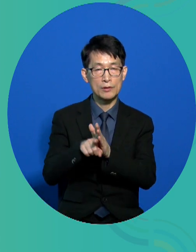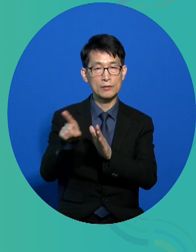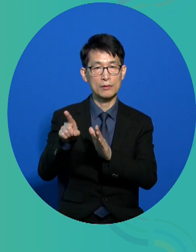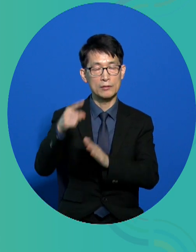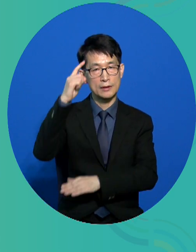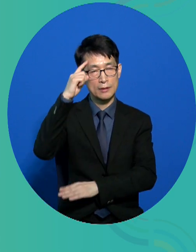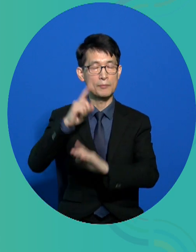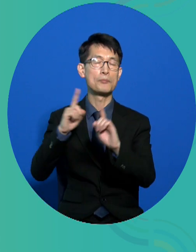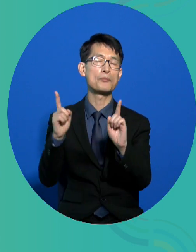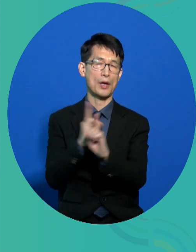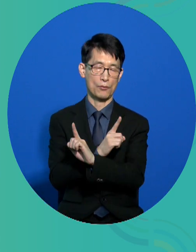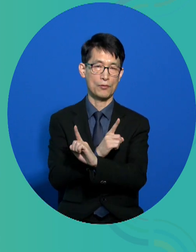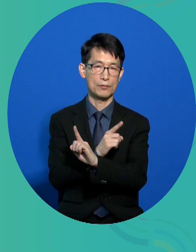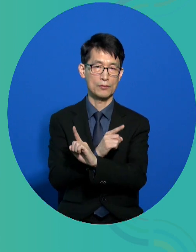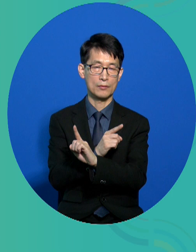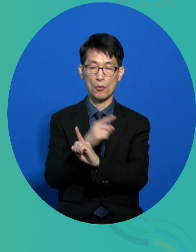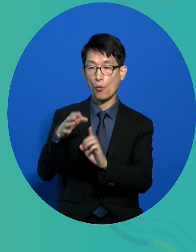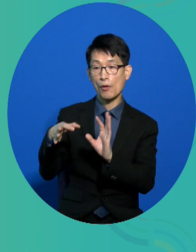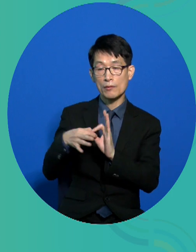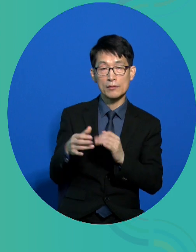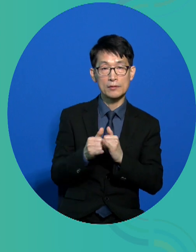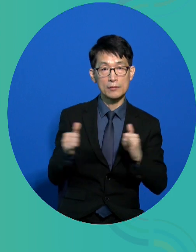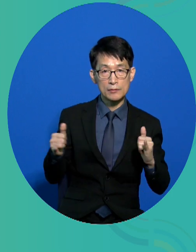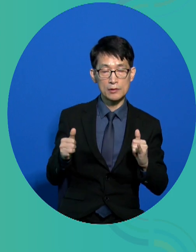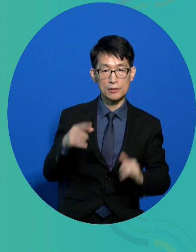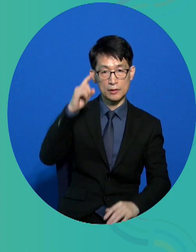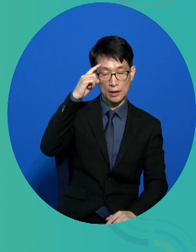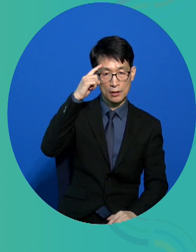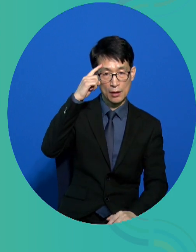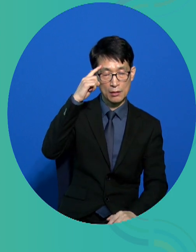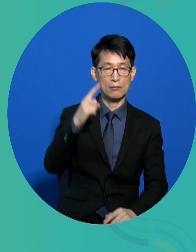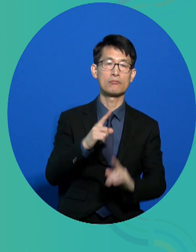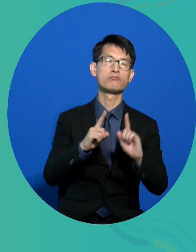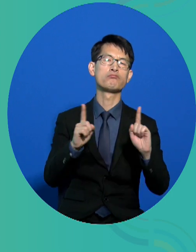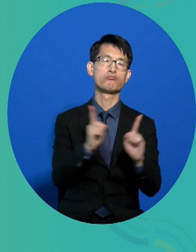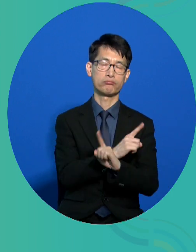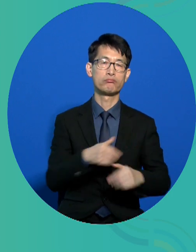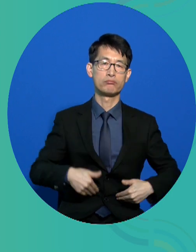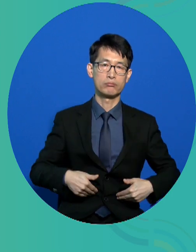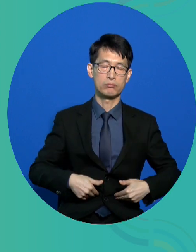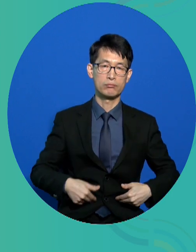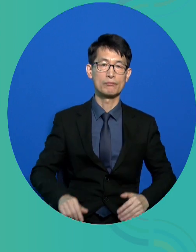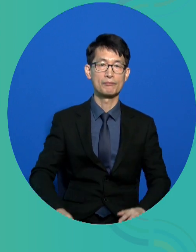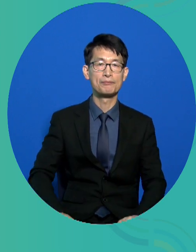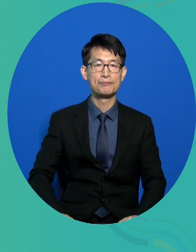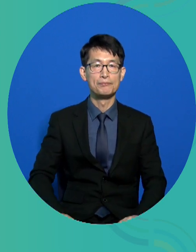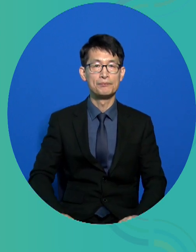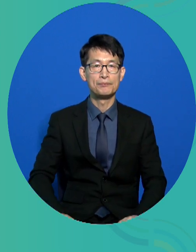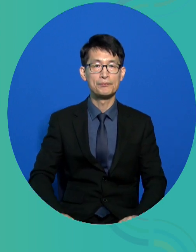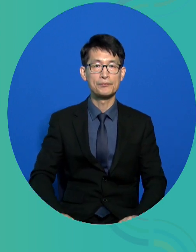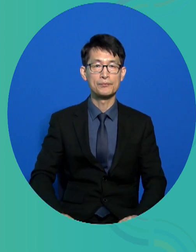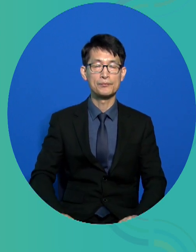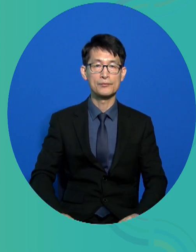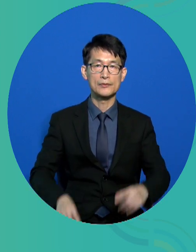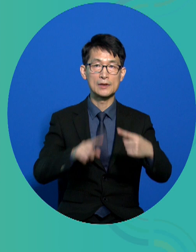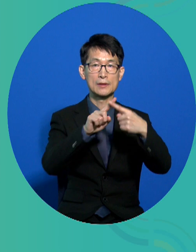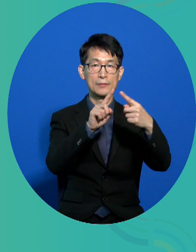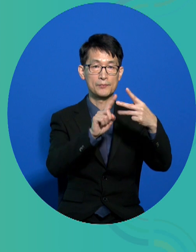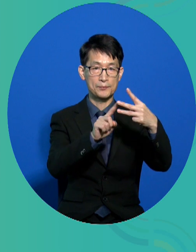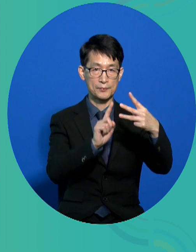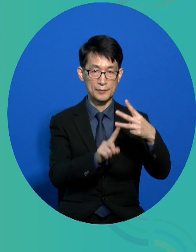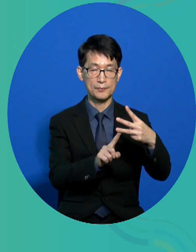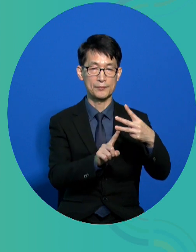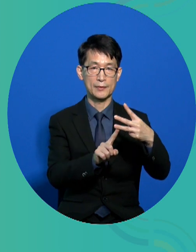may not be able to be all innovative people, but at least the decision makers should be people with innovative